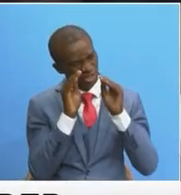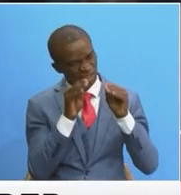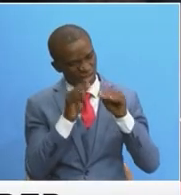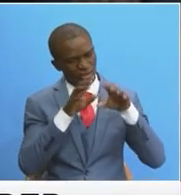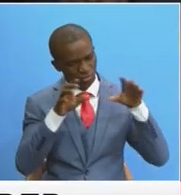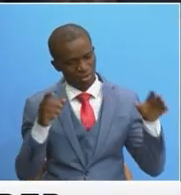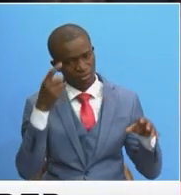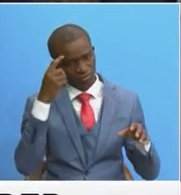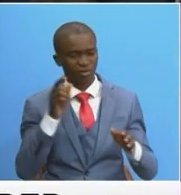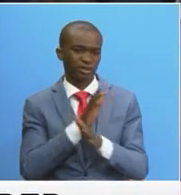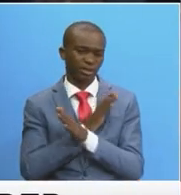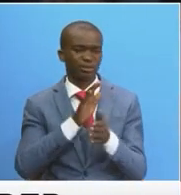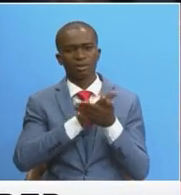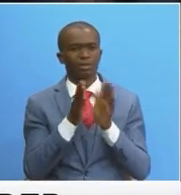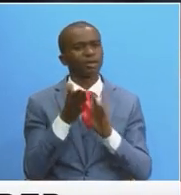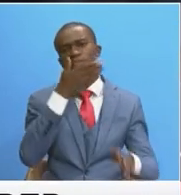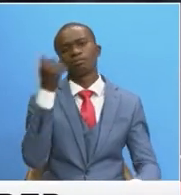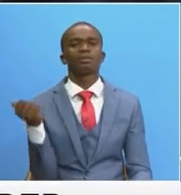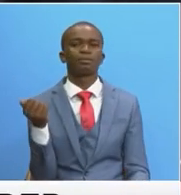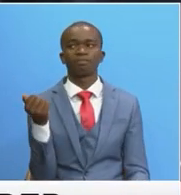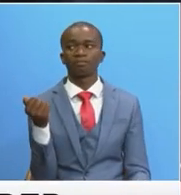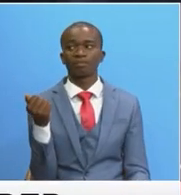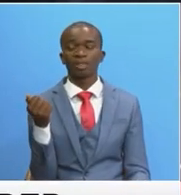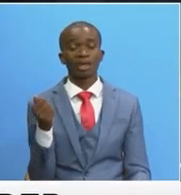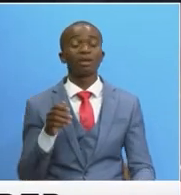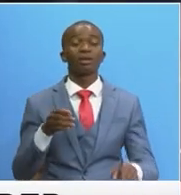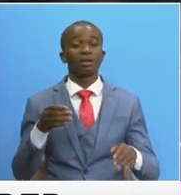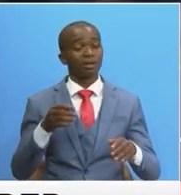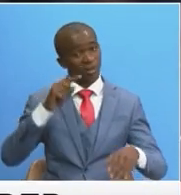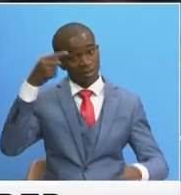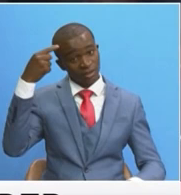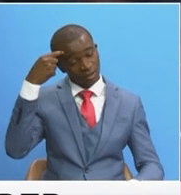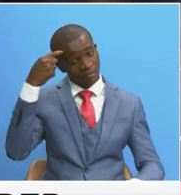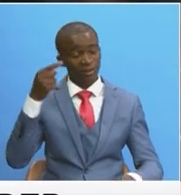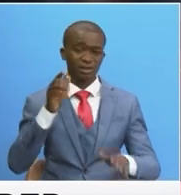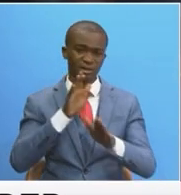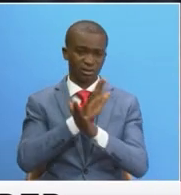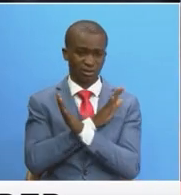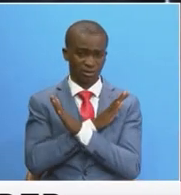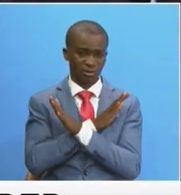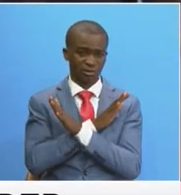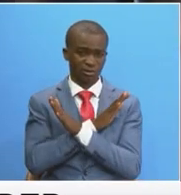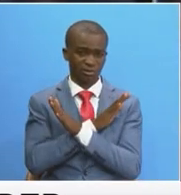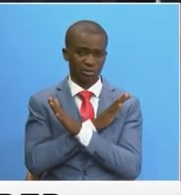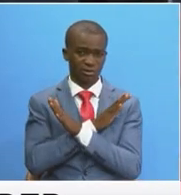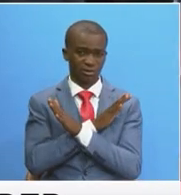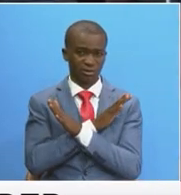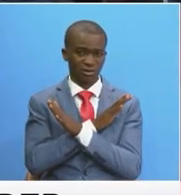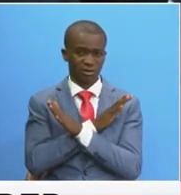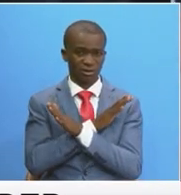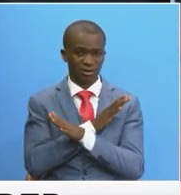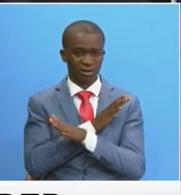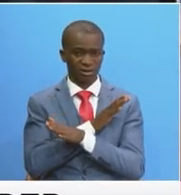Zambia. It is easy to see that government of the Republic of Zambia, under